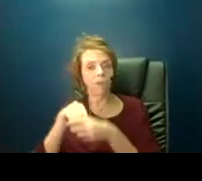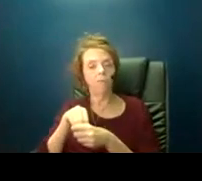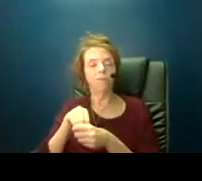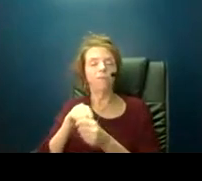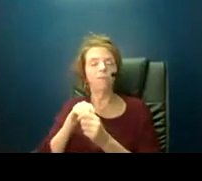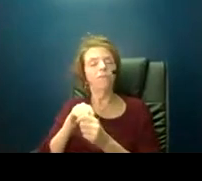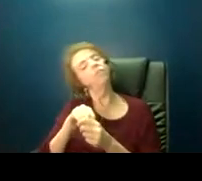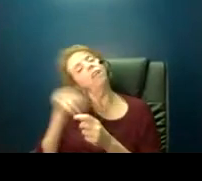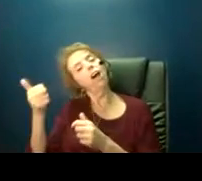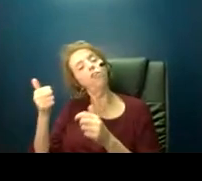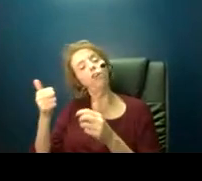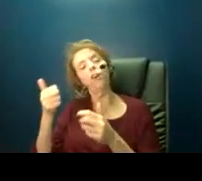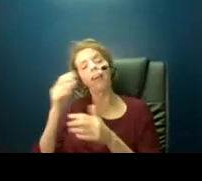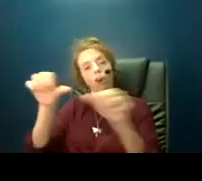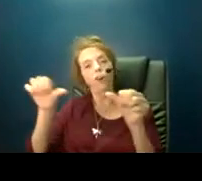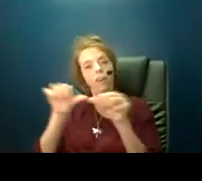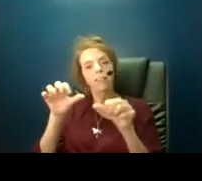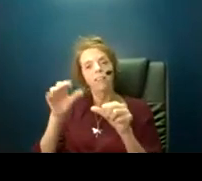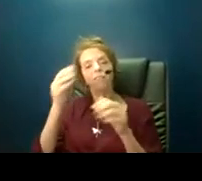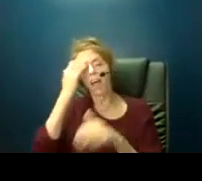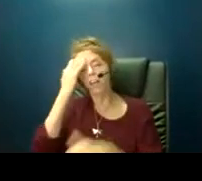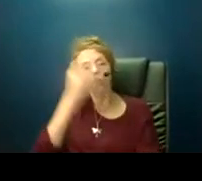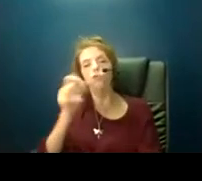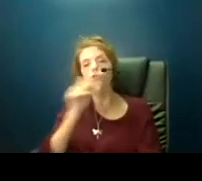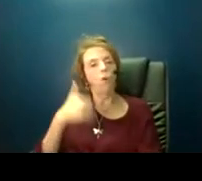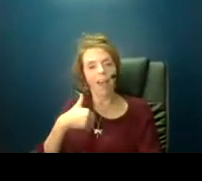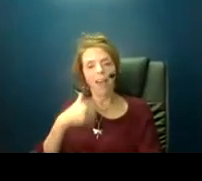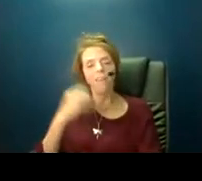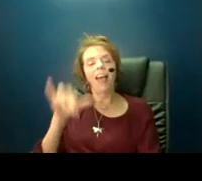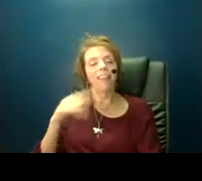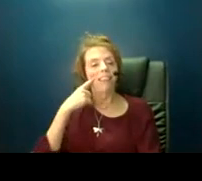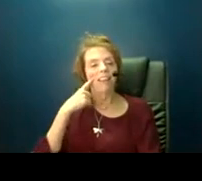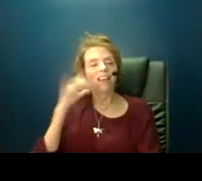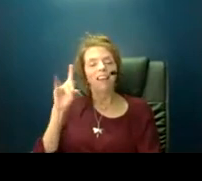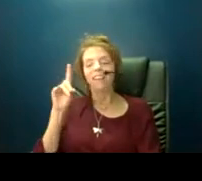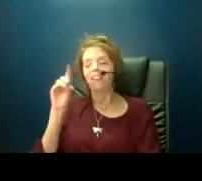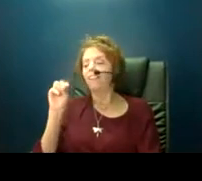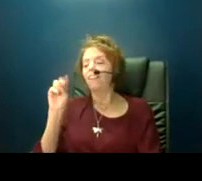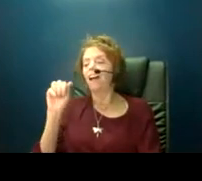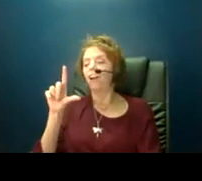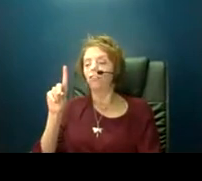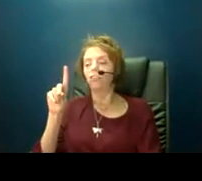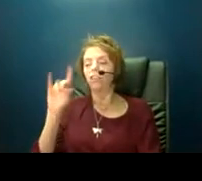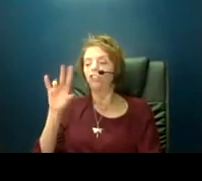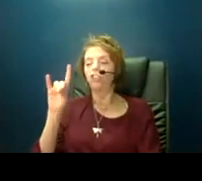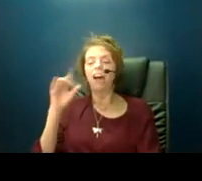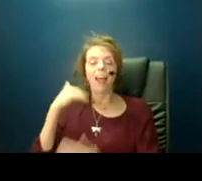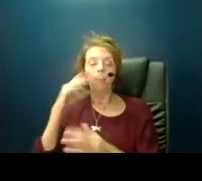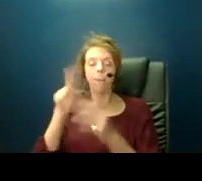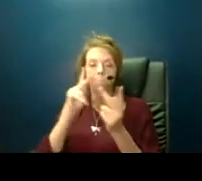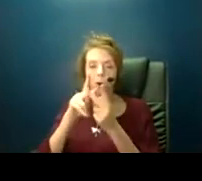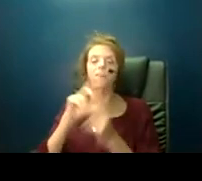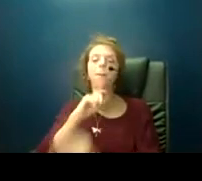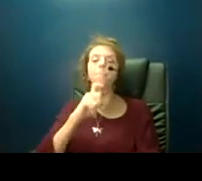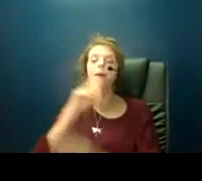that you don't have. So I think it's Donald Judd had the perfect metal boxes back in the 60s. So you